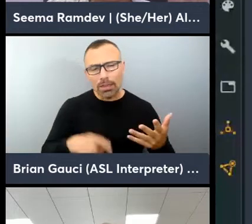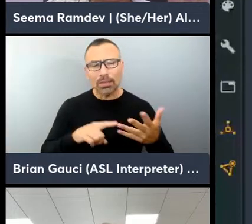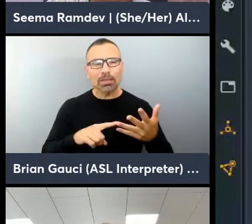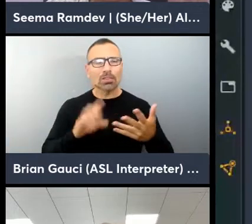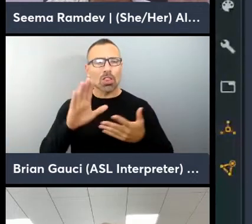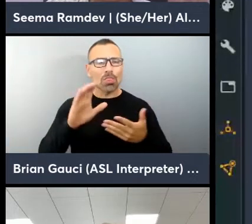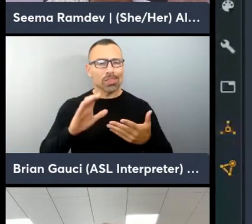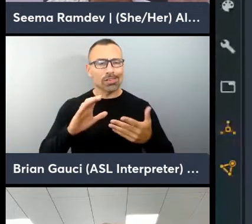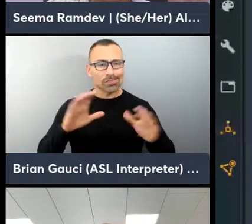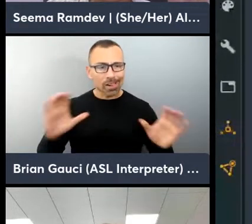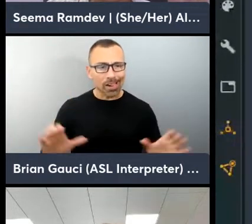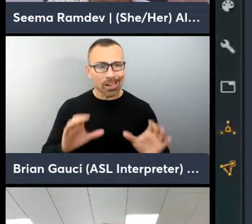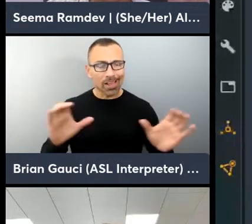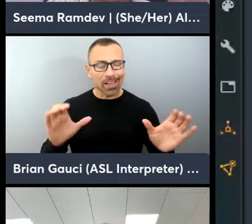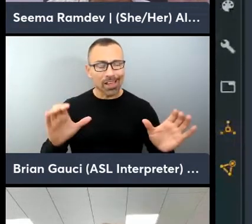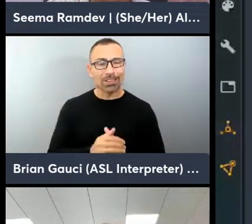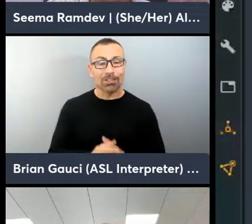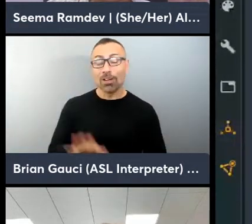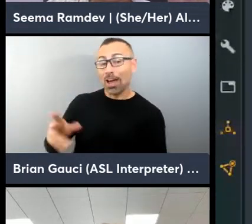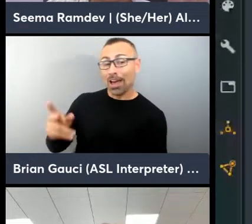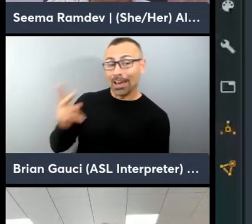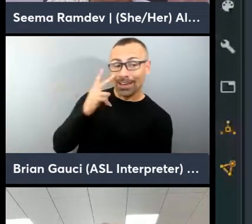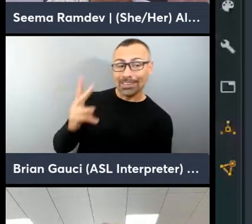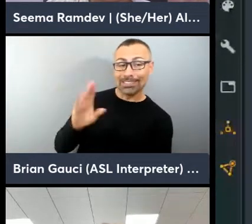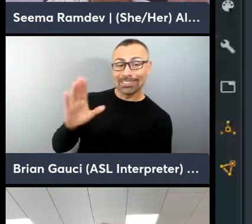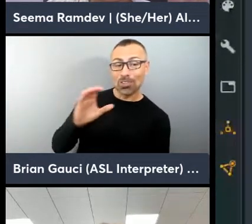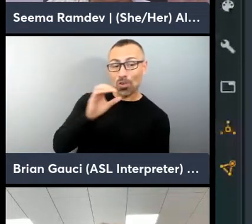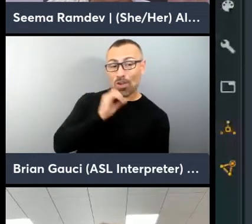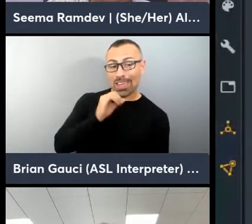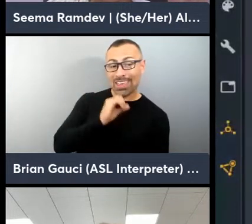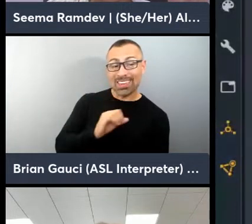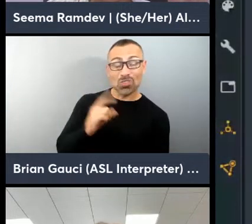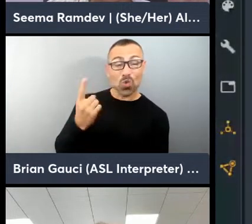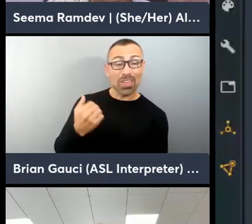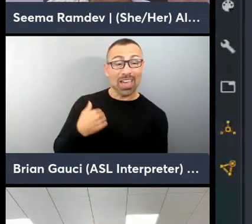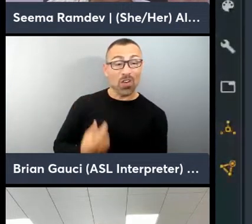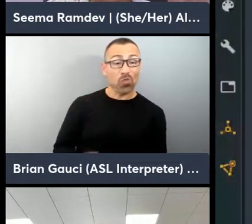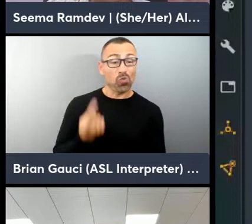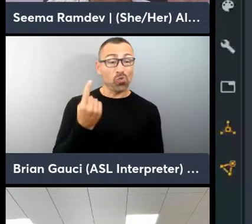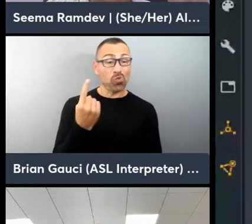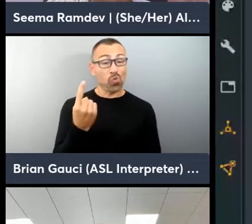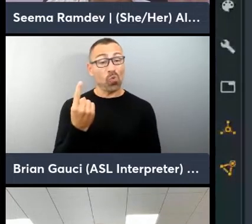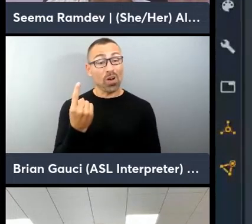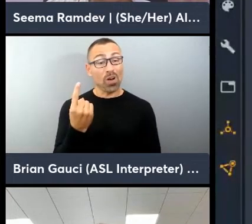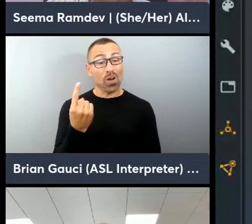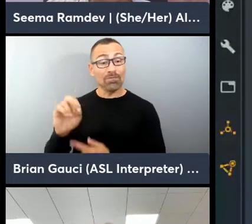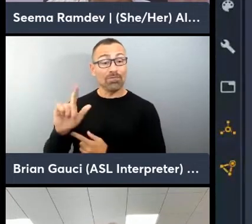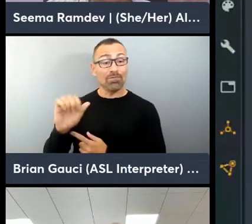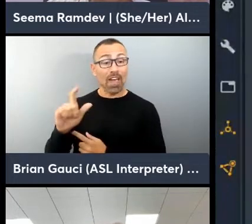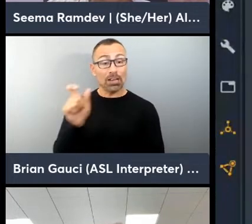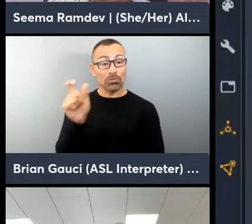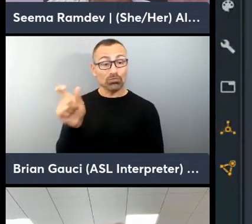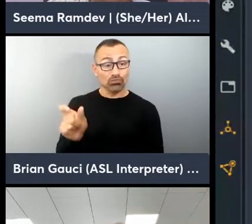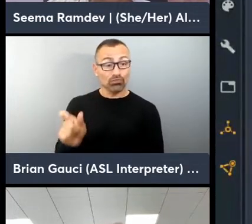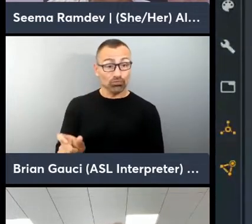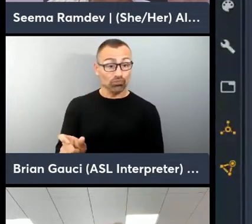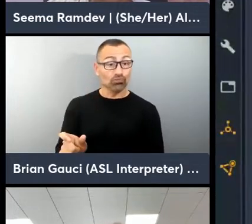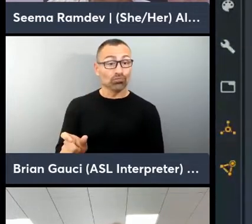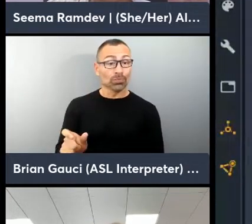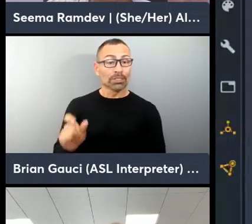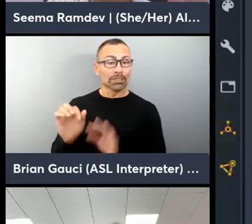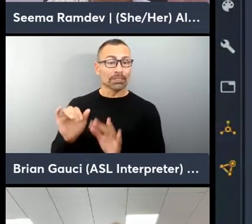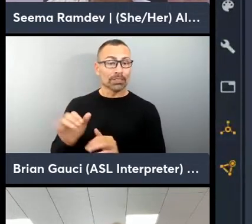under age, only one of those values is entered. So you're actually kind of narrowing it down a little bit as well. Right. So this is an